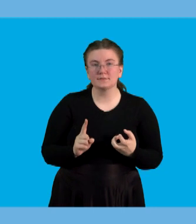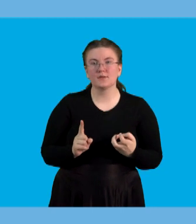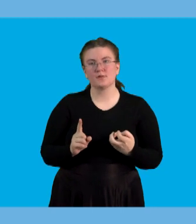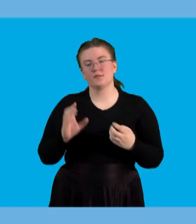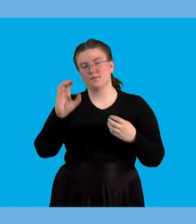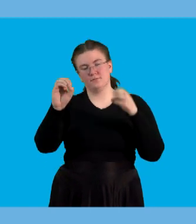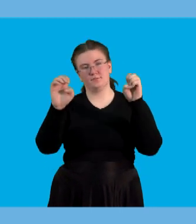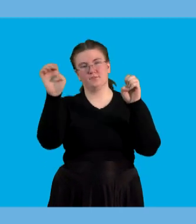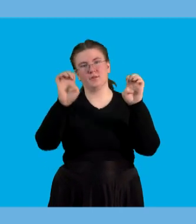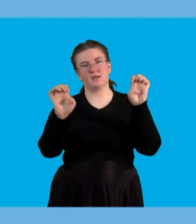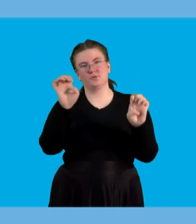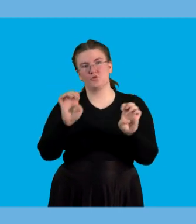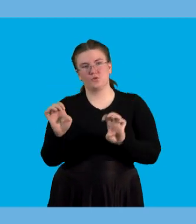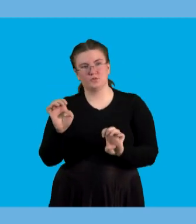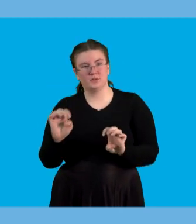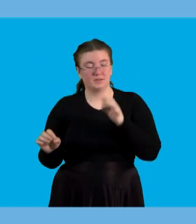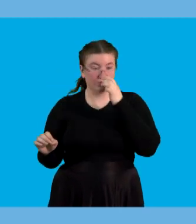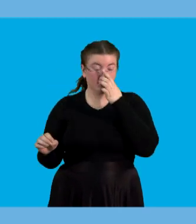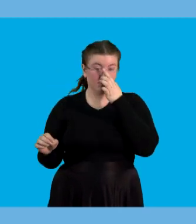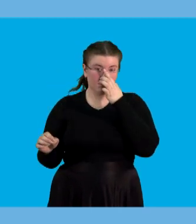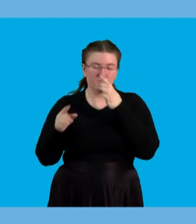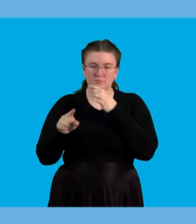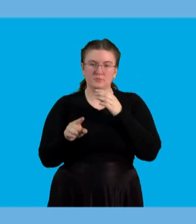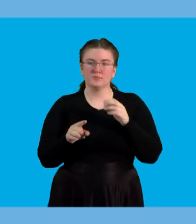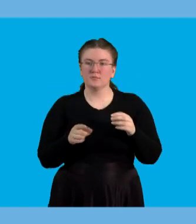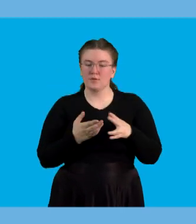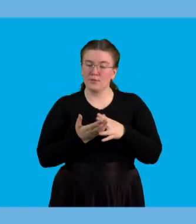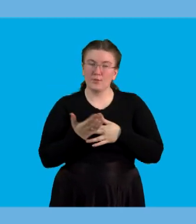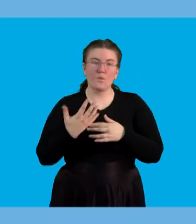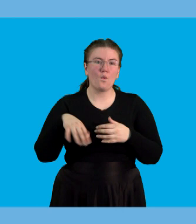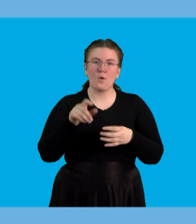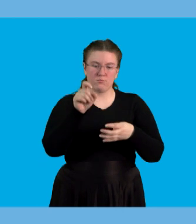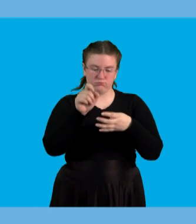the electric charge or will receive the electrons, and those electrons